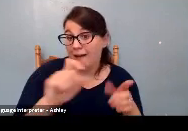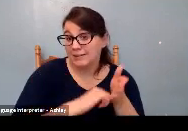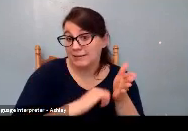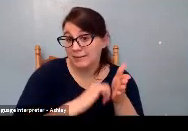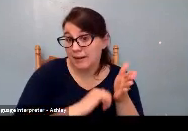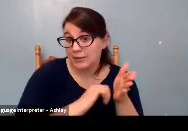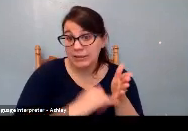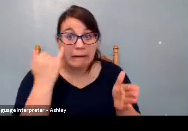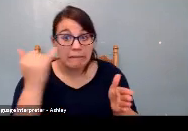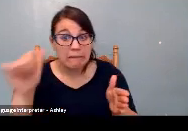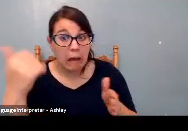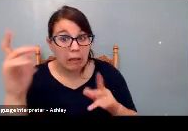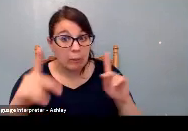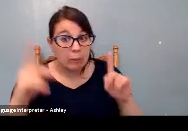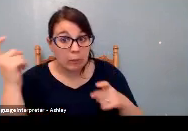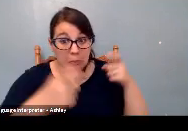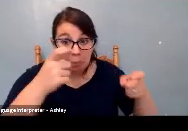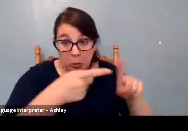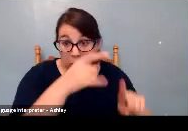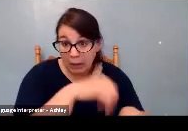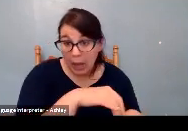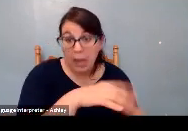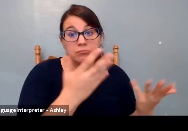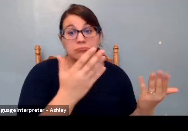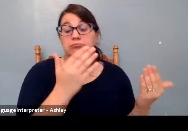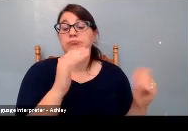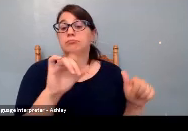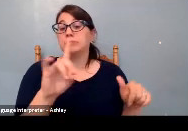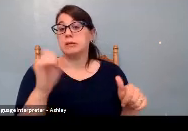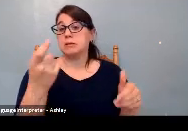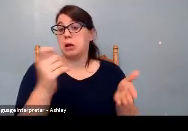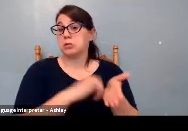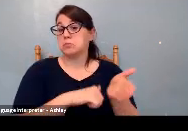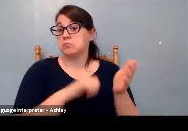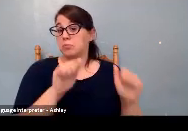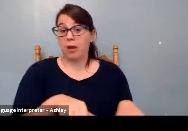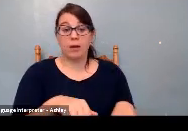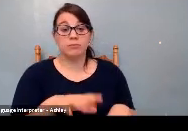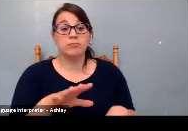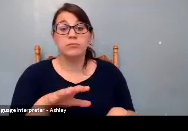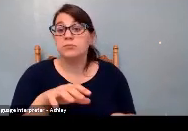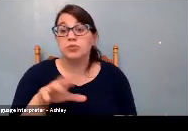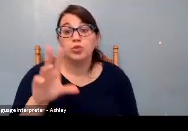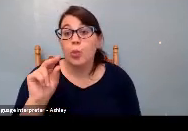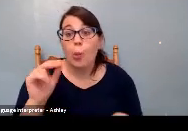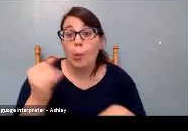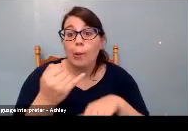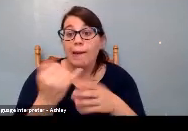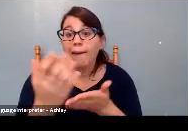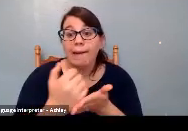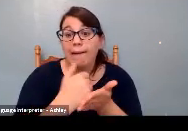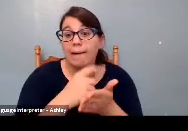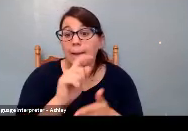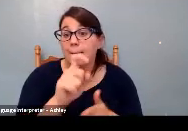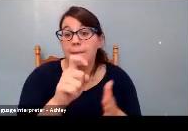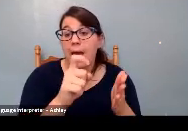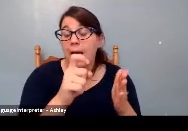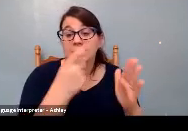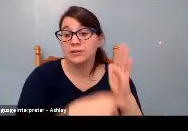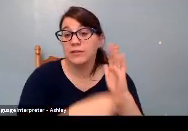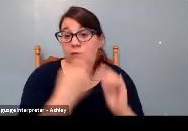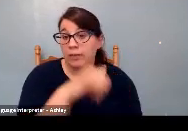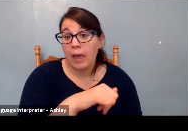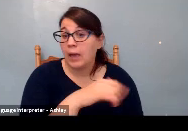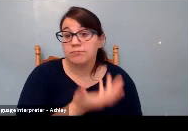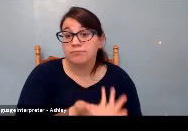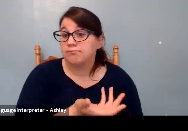taxpayer. There's no federal or state income tax on the earnings, and it can be opened, owned, and